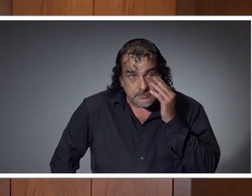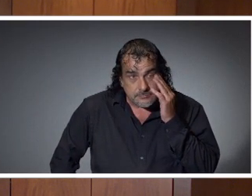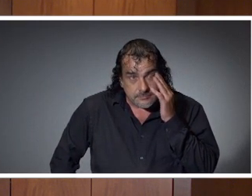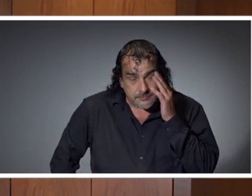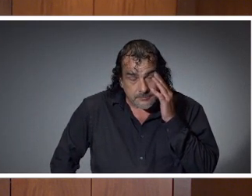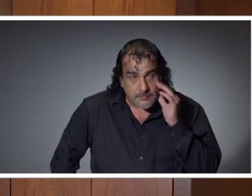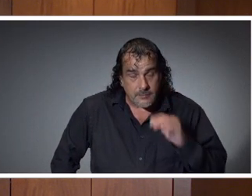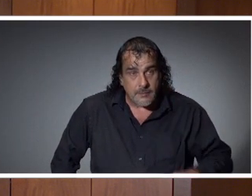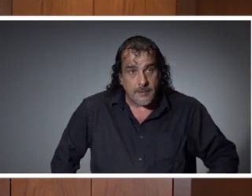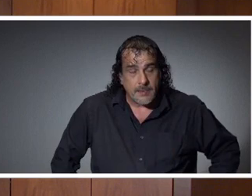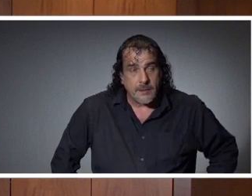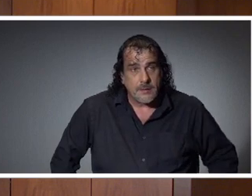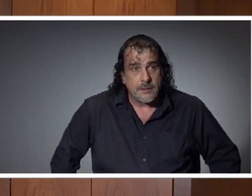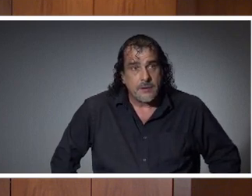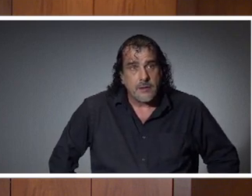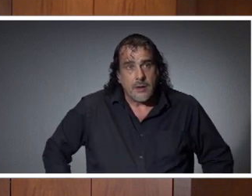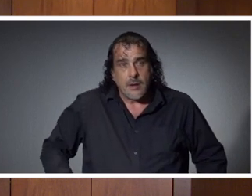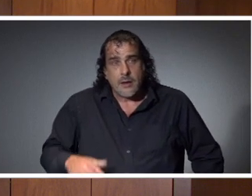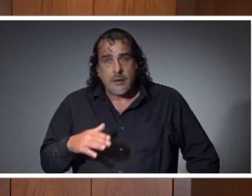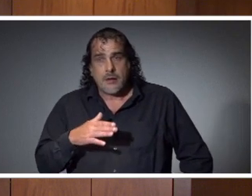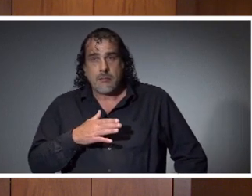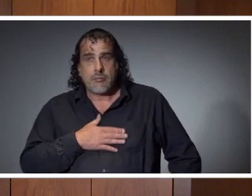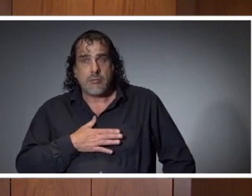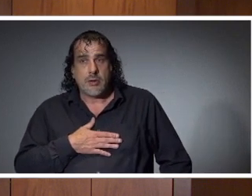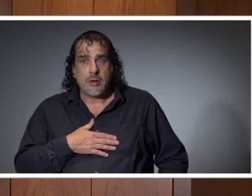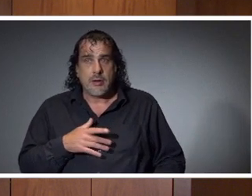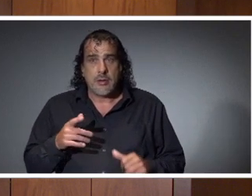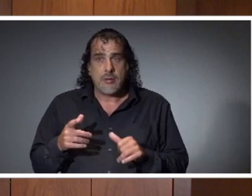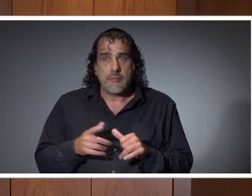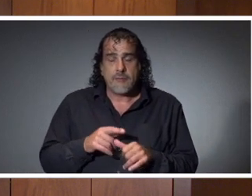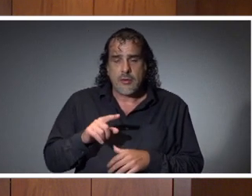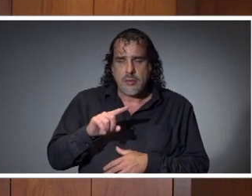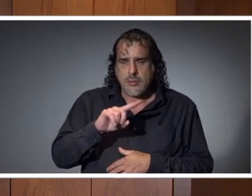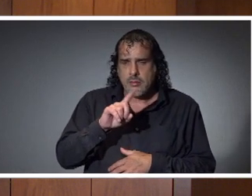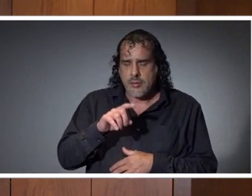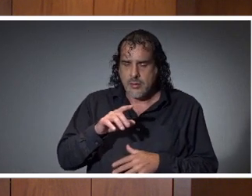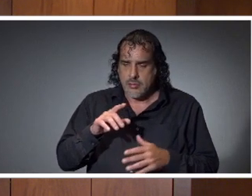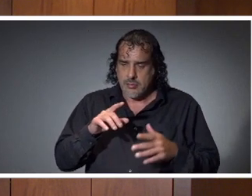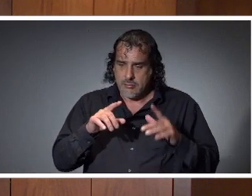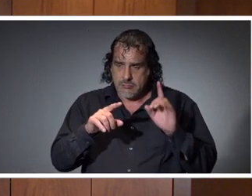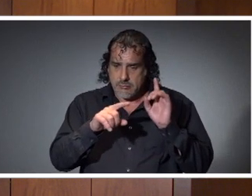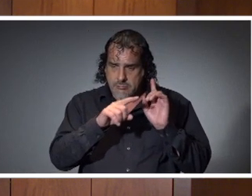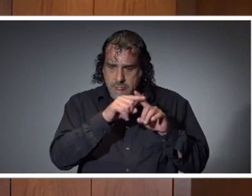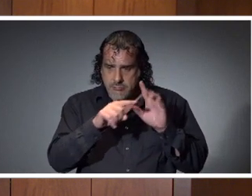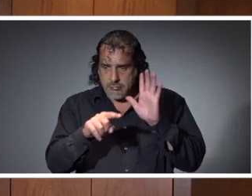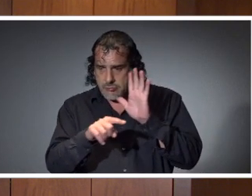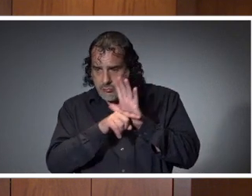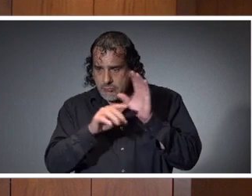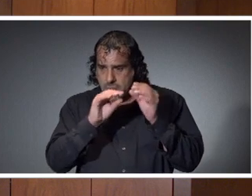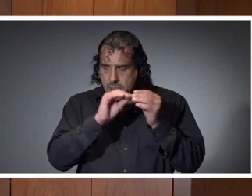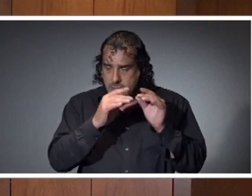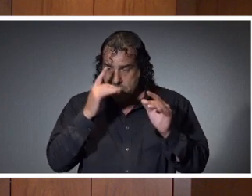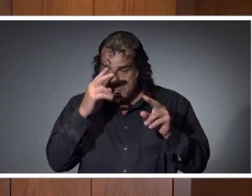Okay, so my first question is about the case numbers. Do we believe we're seeing a big jump in cases because